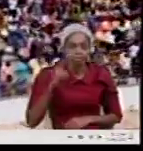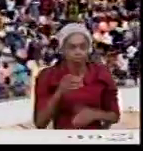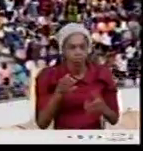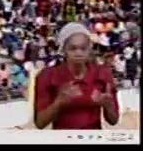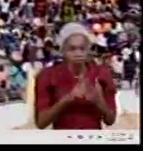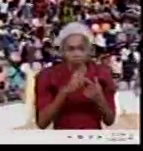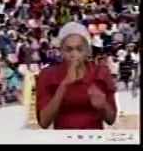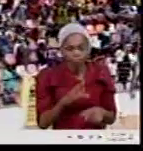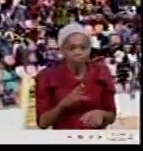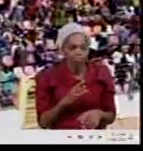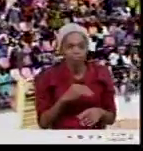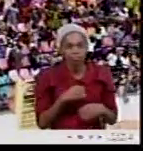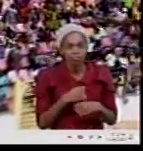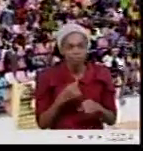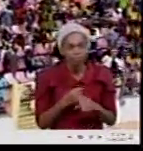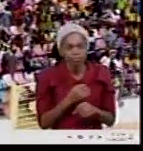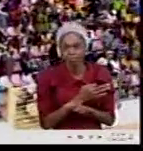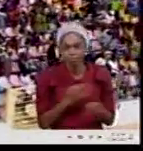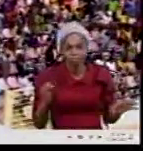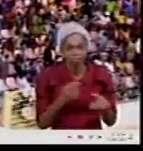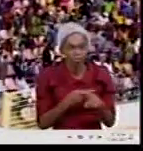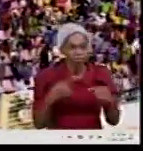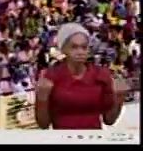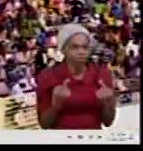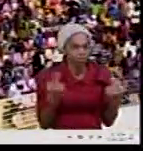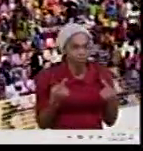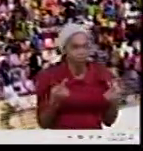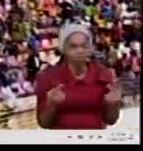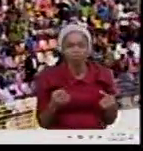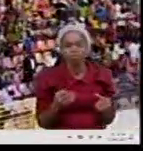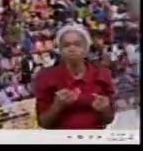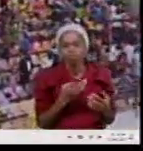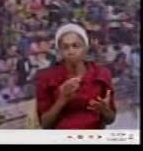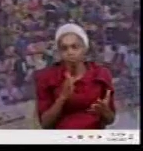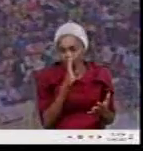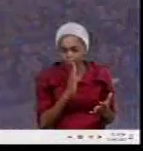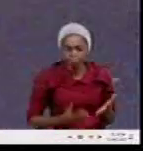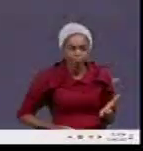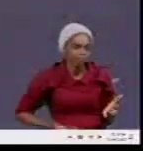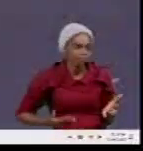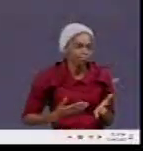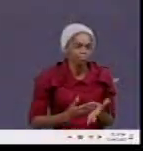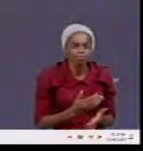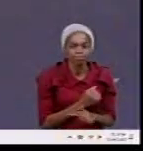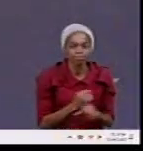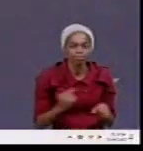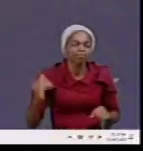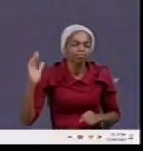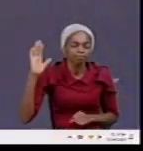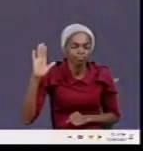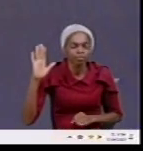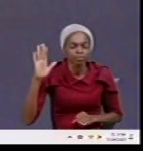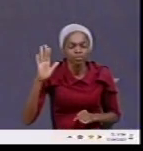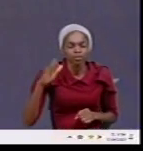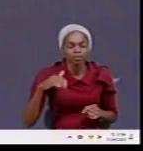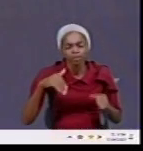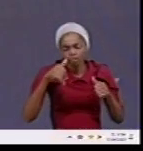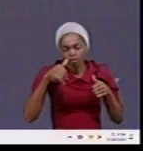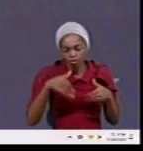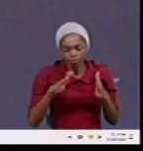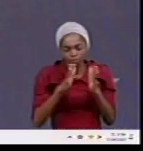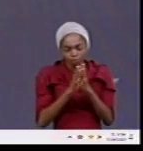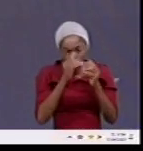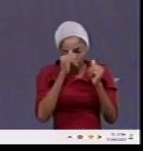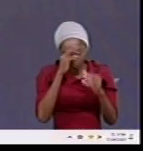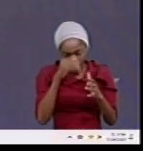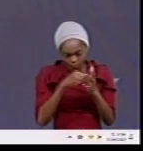Let us pray. Father, in the mighty name of Jesus, we pray, O Lord, for all who are indicating their desire